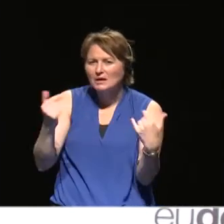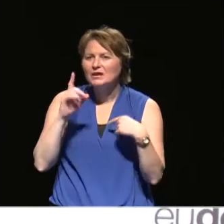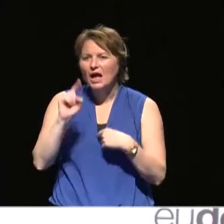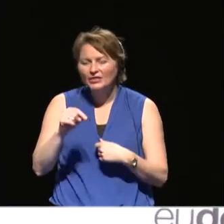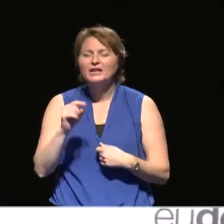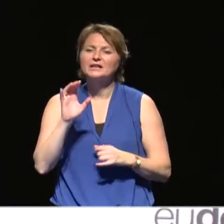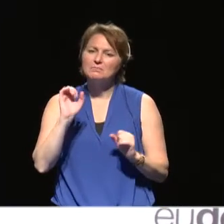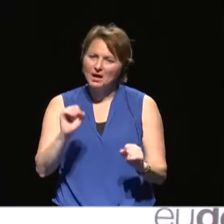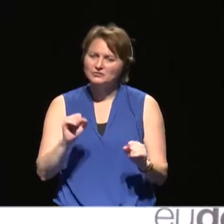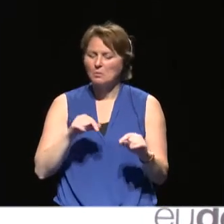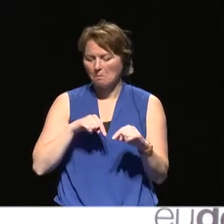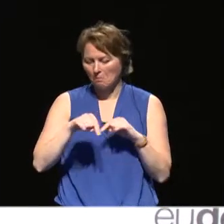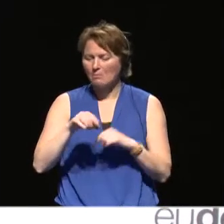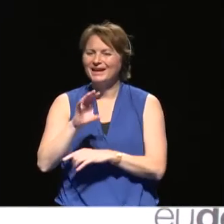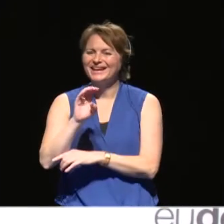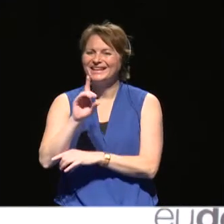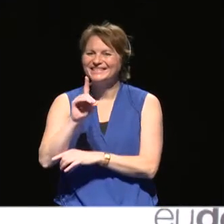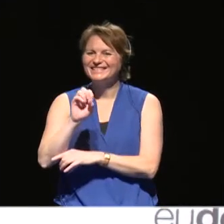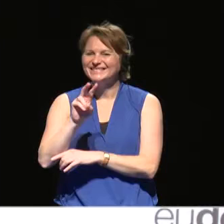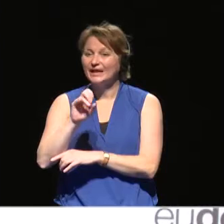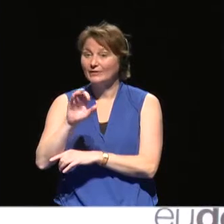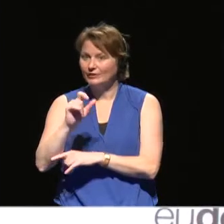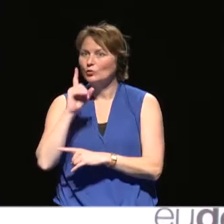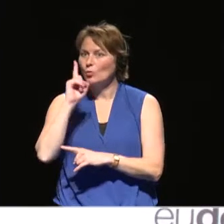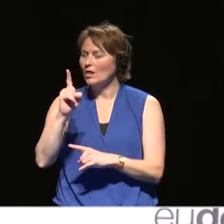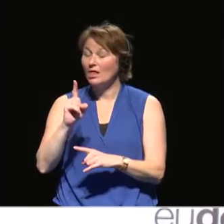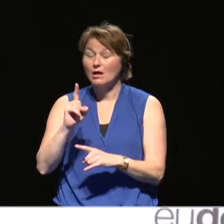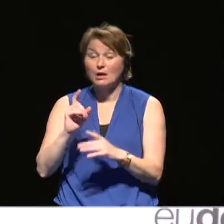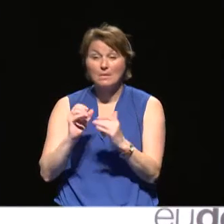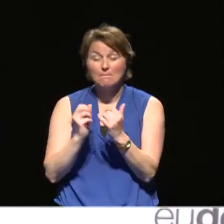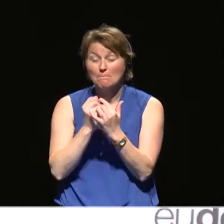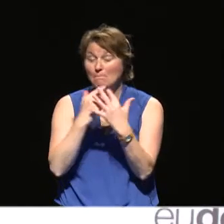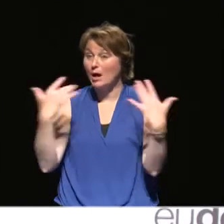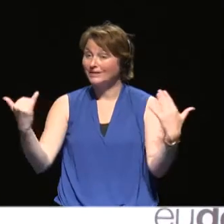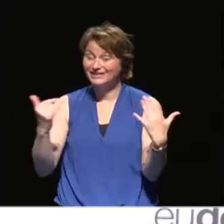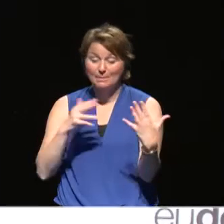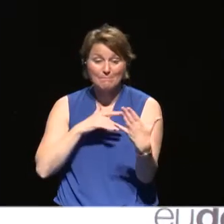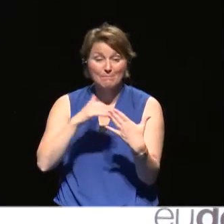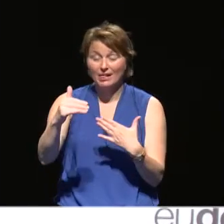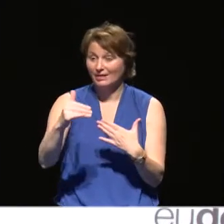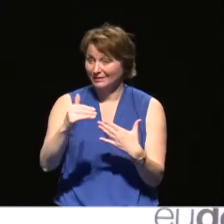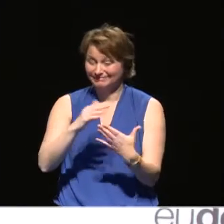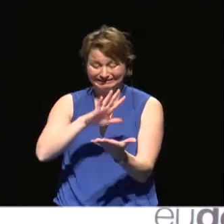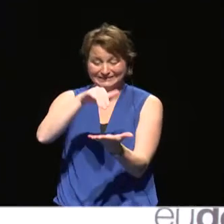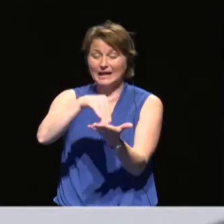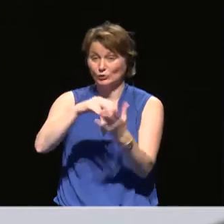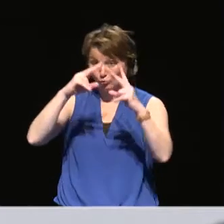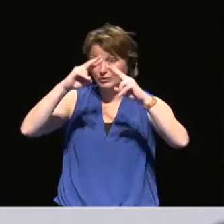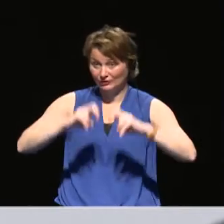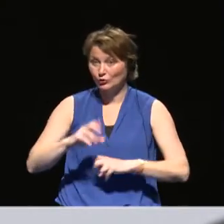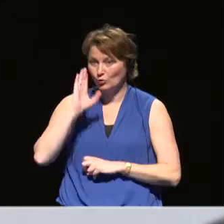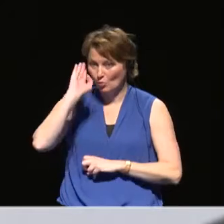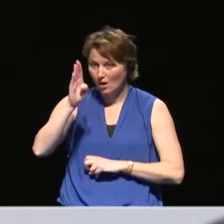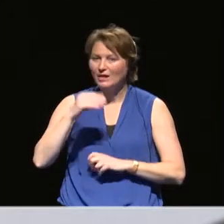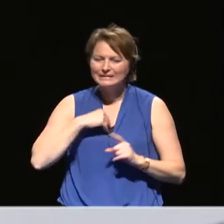to commission a multi-million-pound research center on corruption and anti-corruption, which I'm sure will have that as one of its